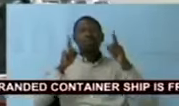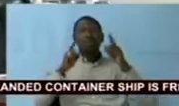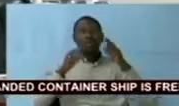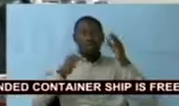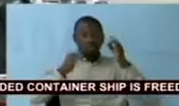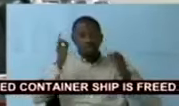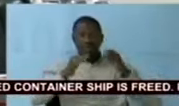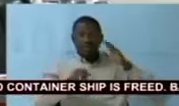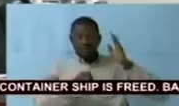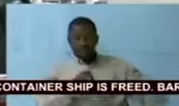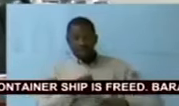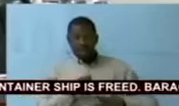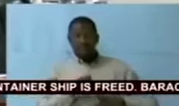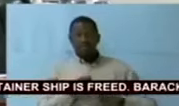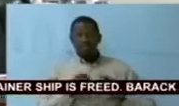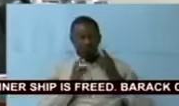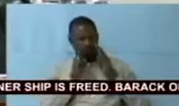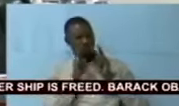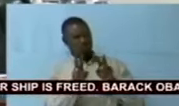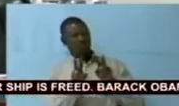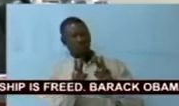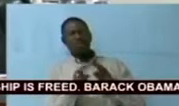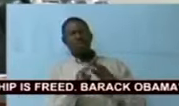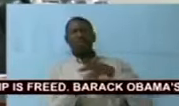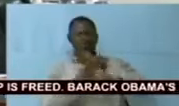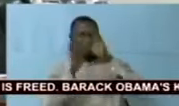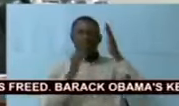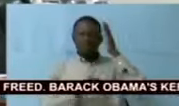kono nyamin wol be mutaman serol le.